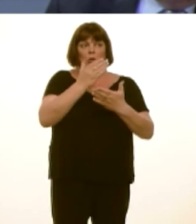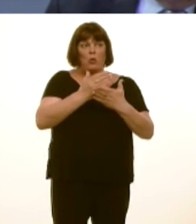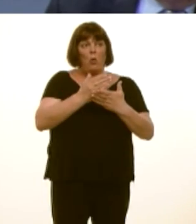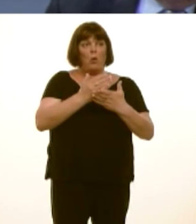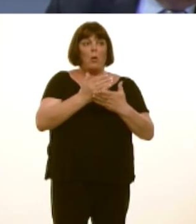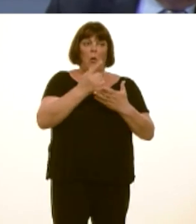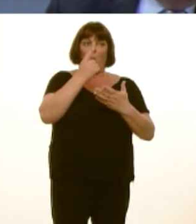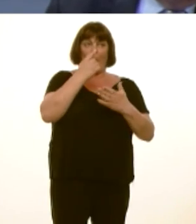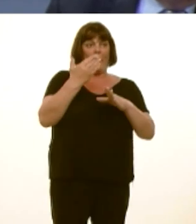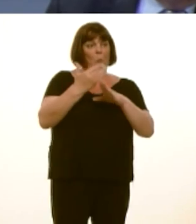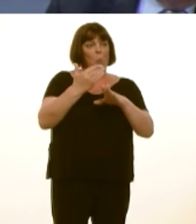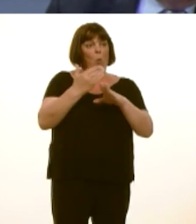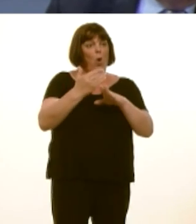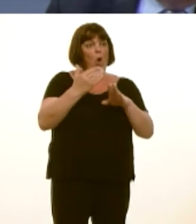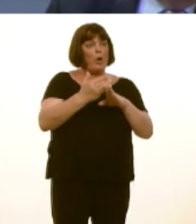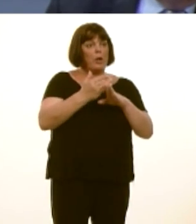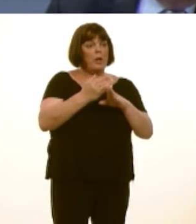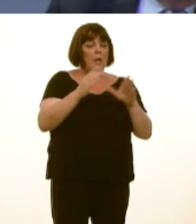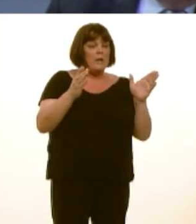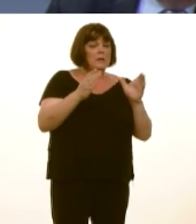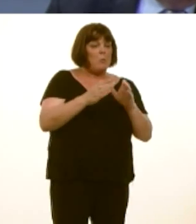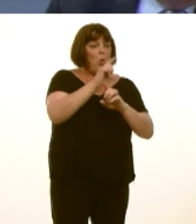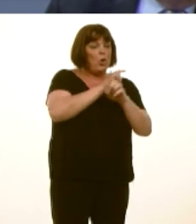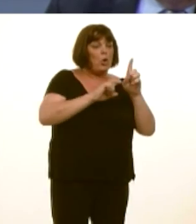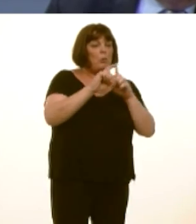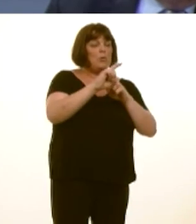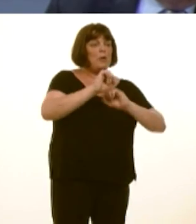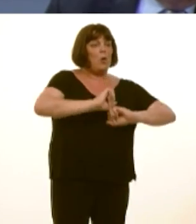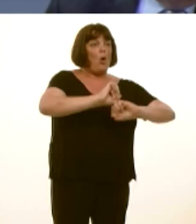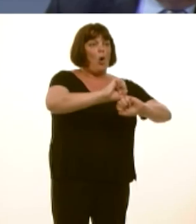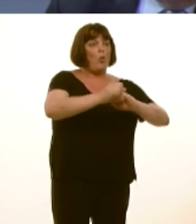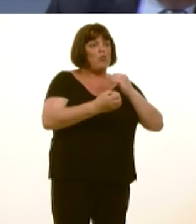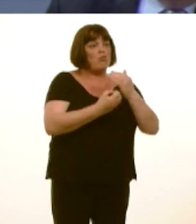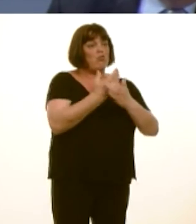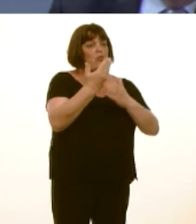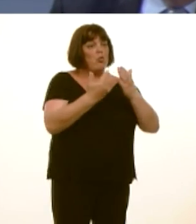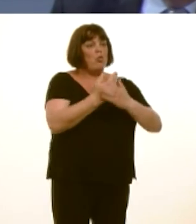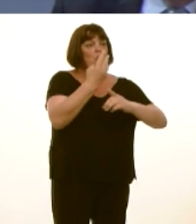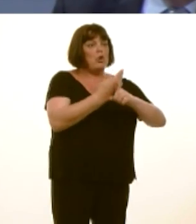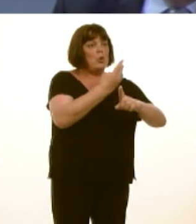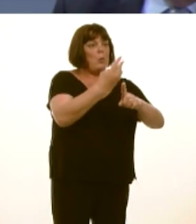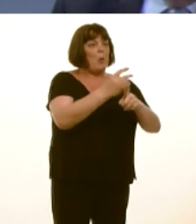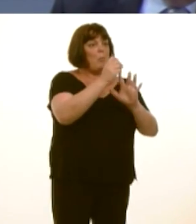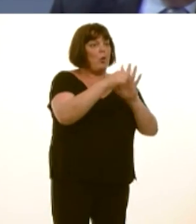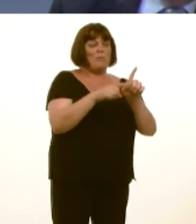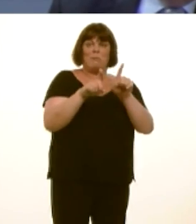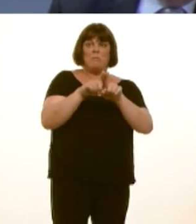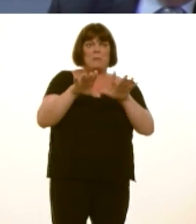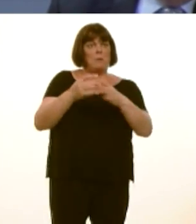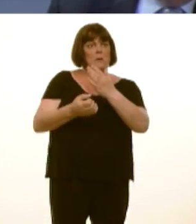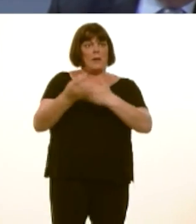and can do business in small-scale, community-owned renewable projects, just like Germany, actually, where